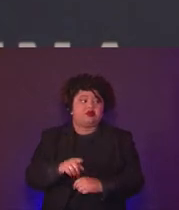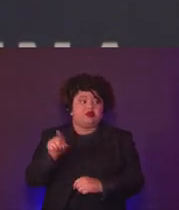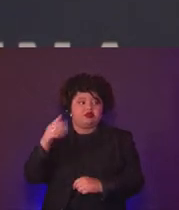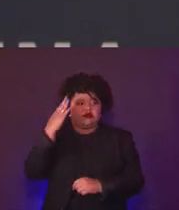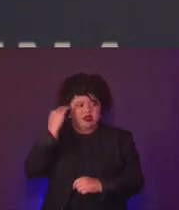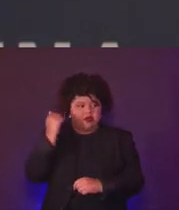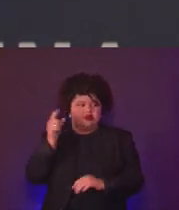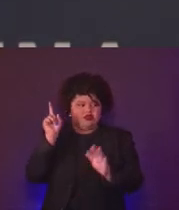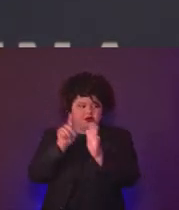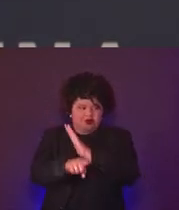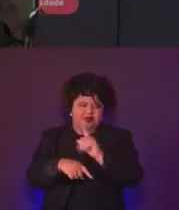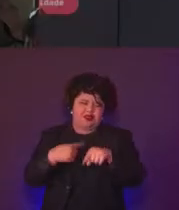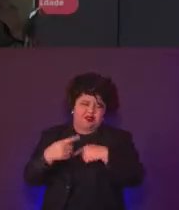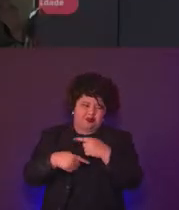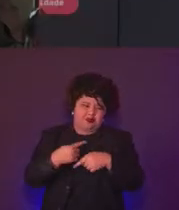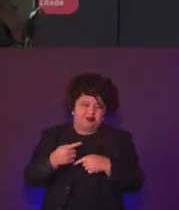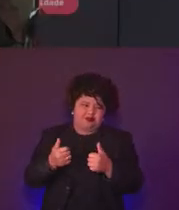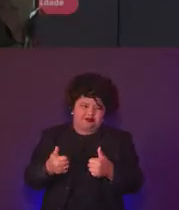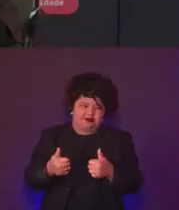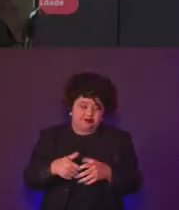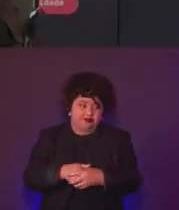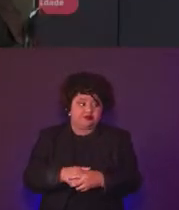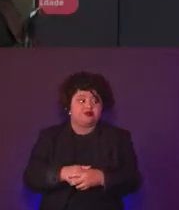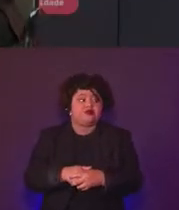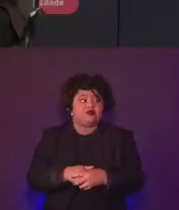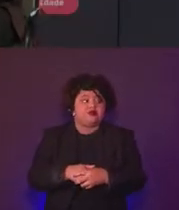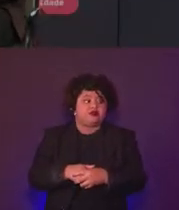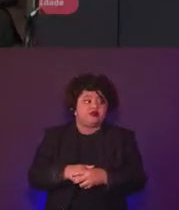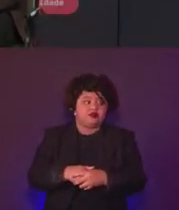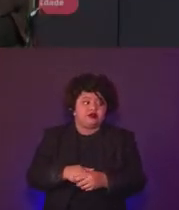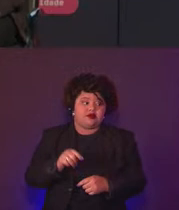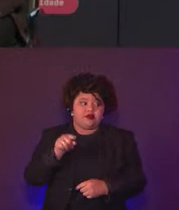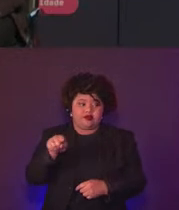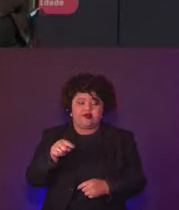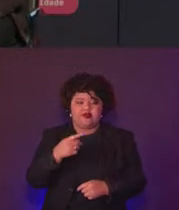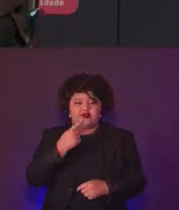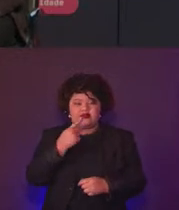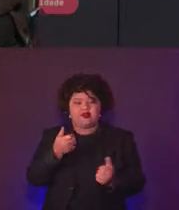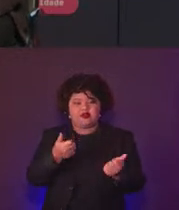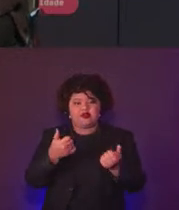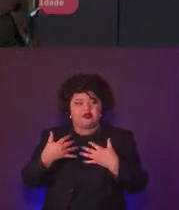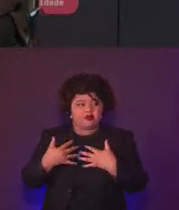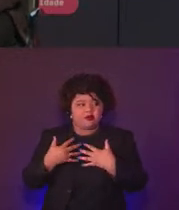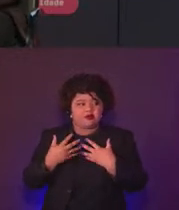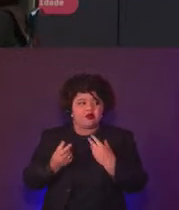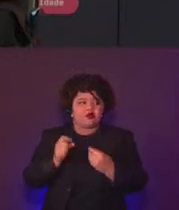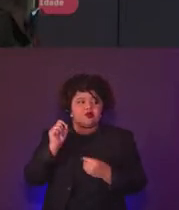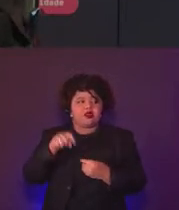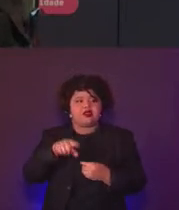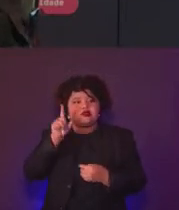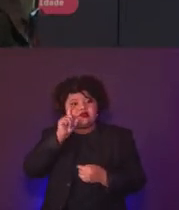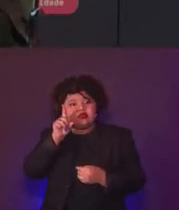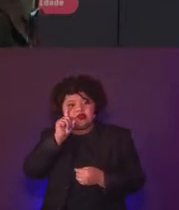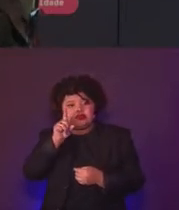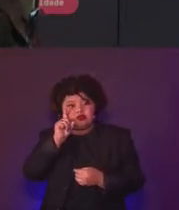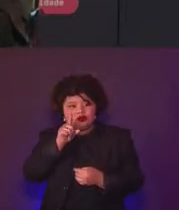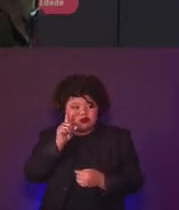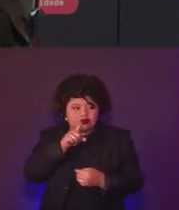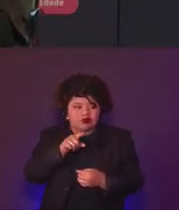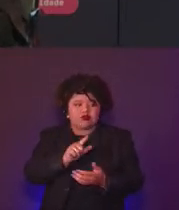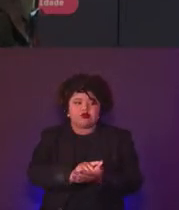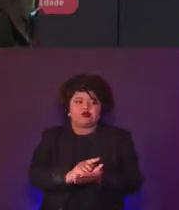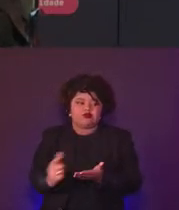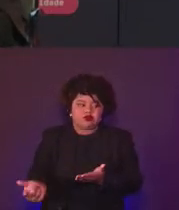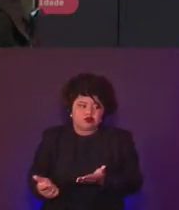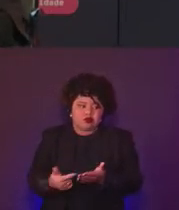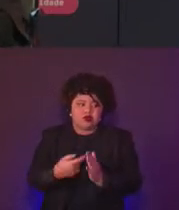before. And in the 80s, Phil became a consultant for the USA Today newspaper. He was